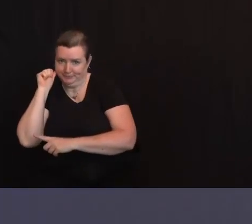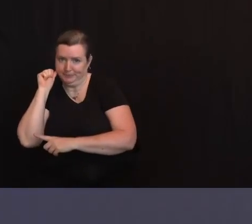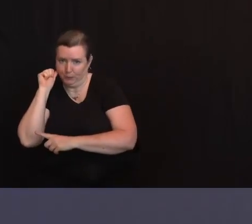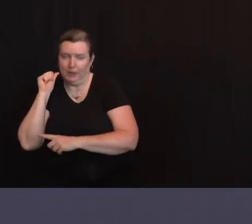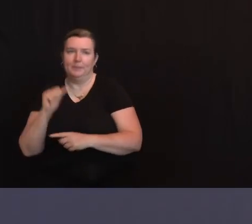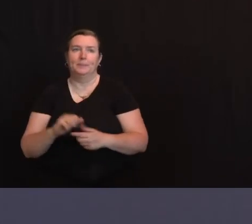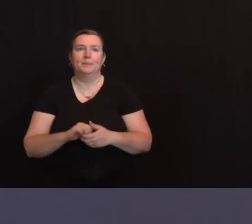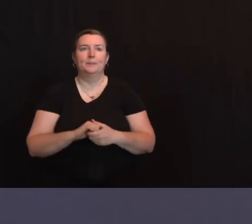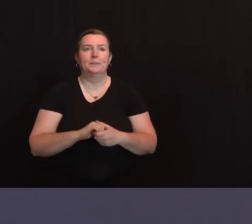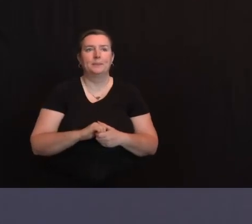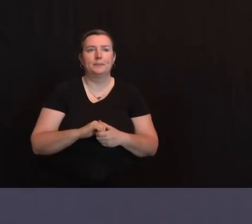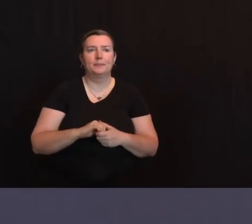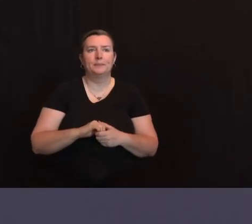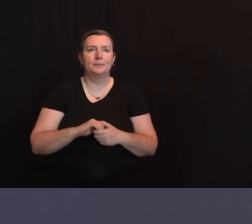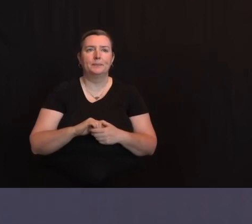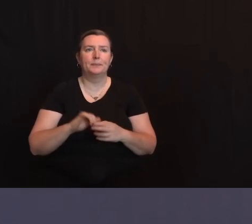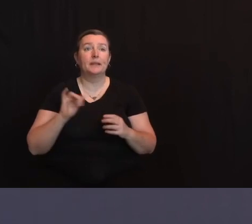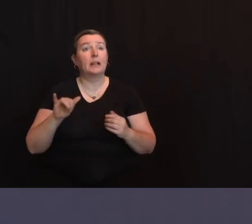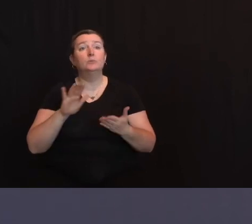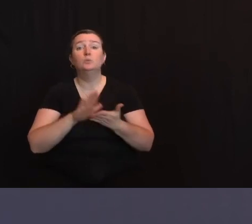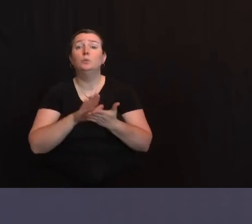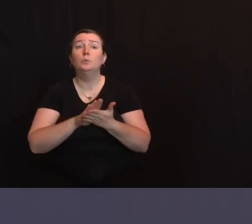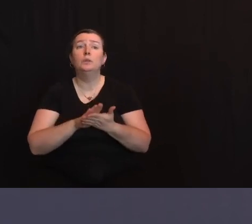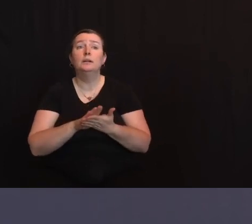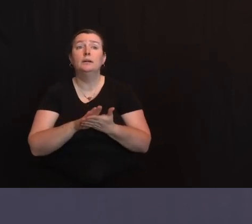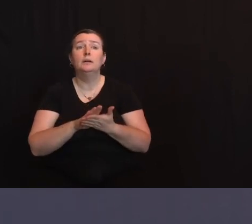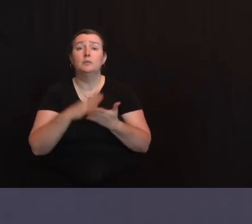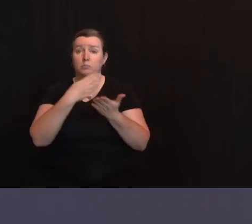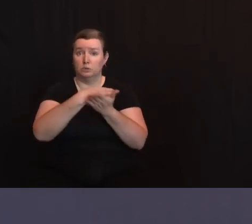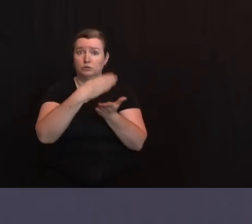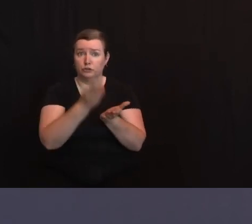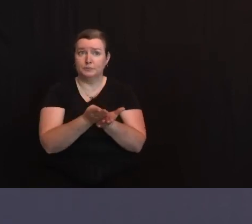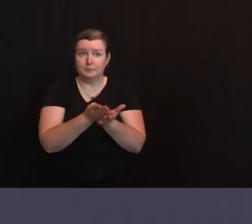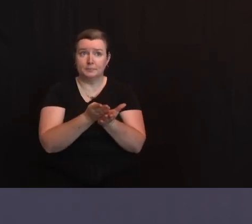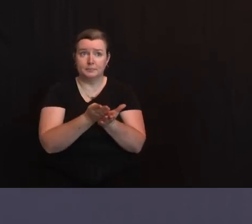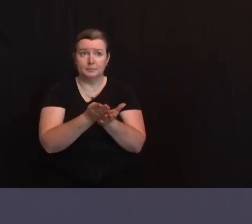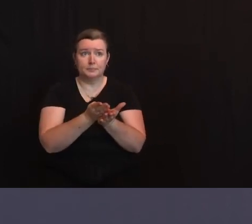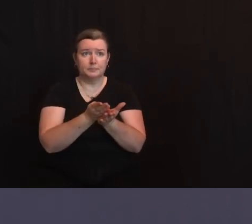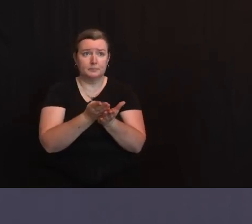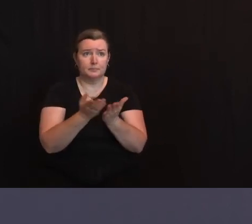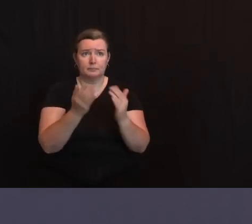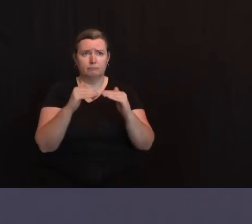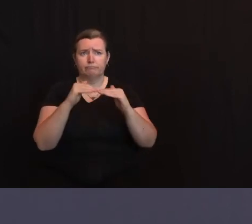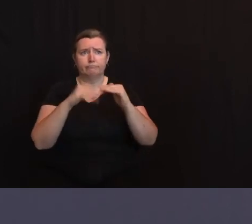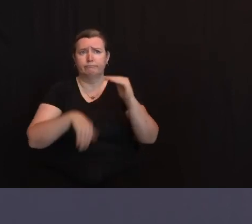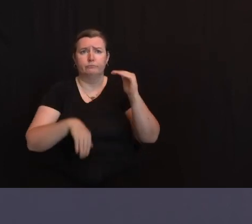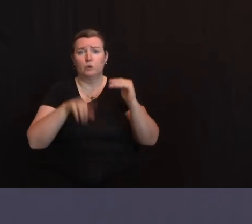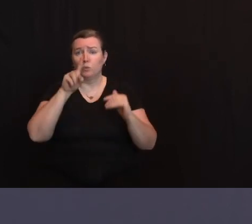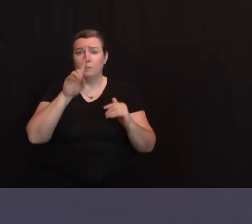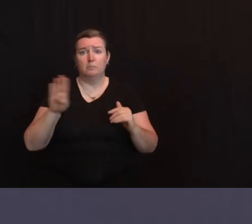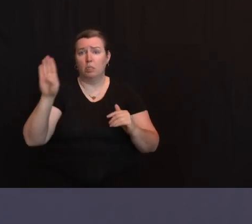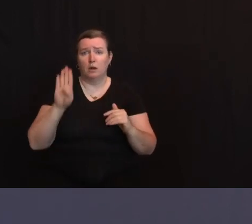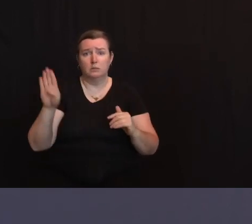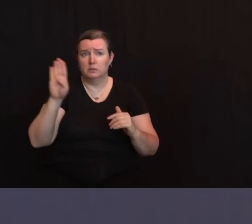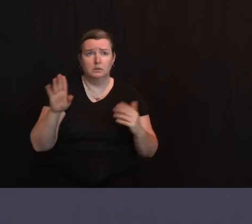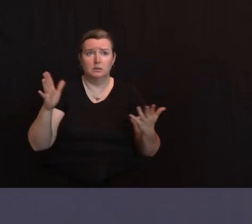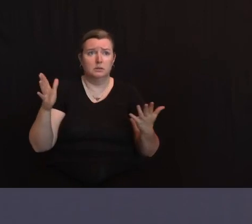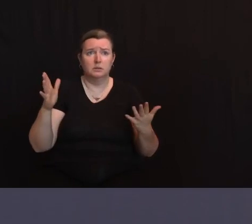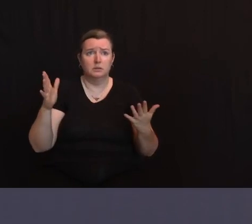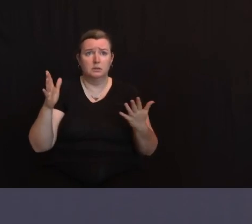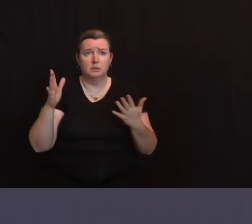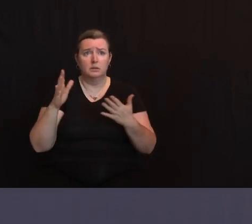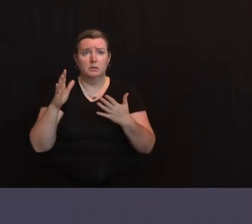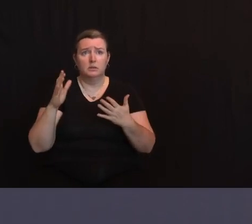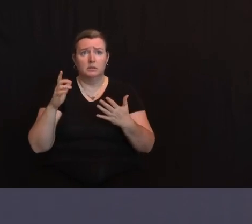schools coming from? Why didn't you borrow more money to protect children that have missed school instead of asking for the federal government to supply it? So why didn't you ask for $11